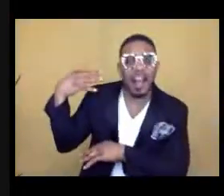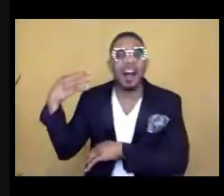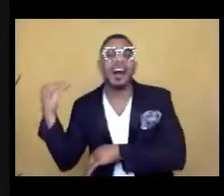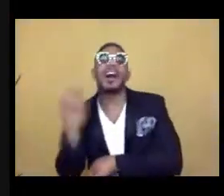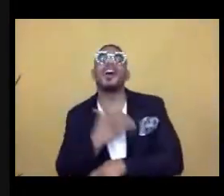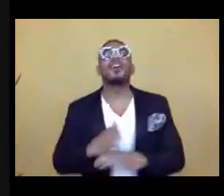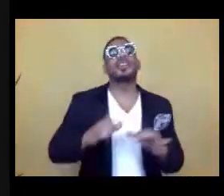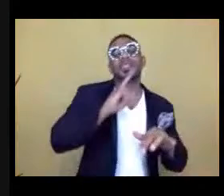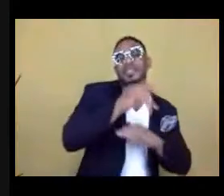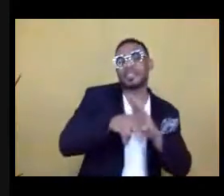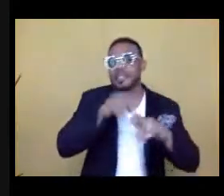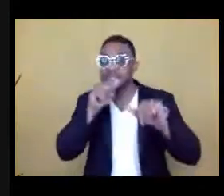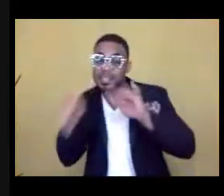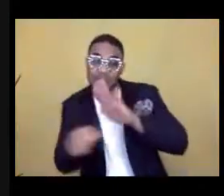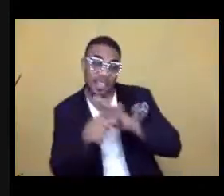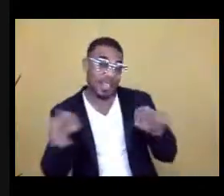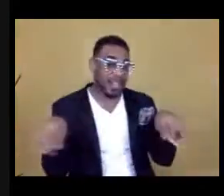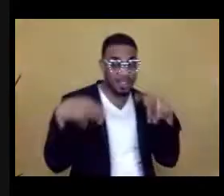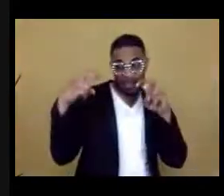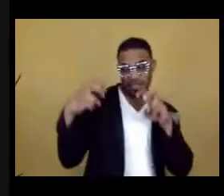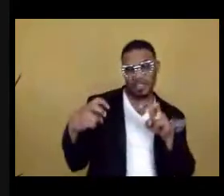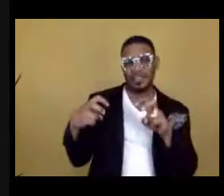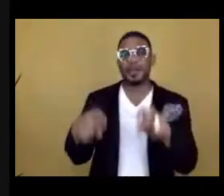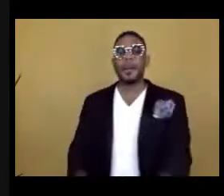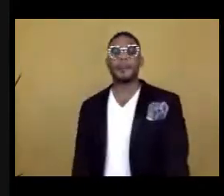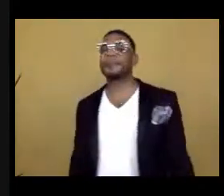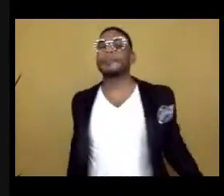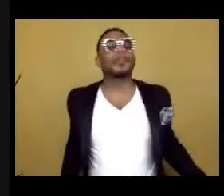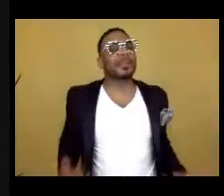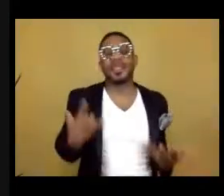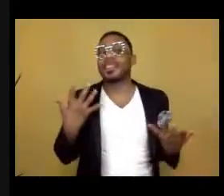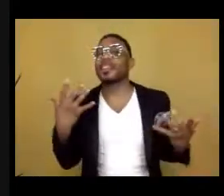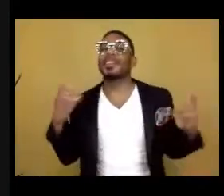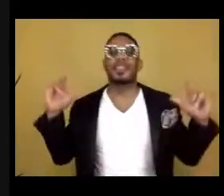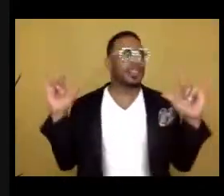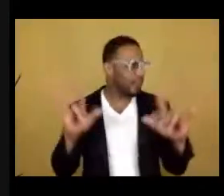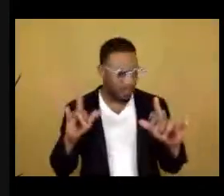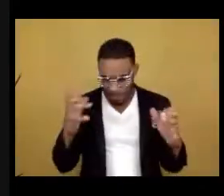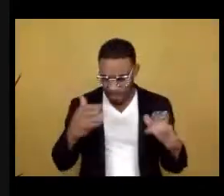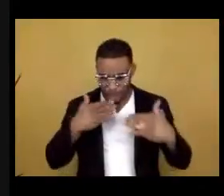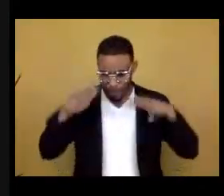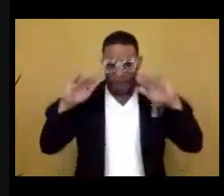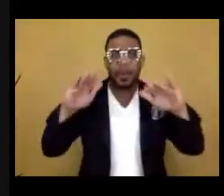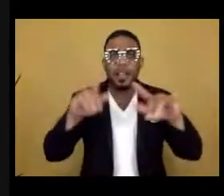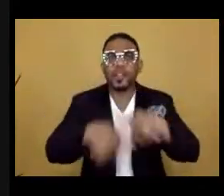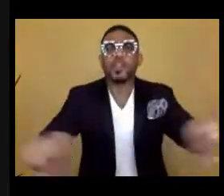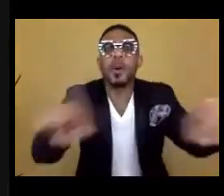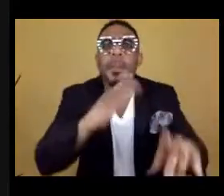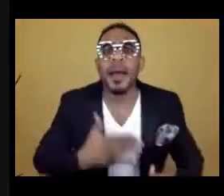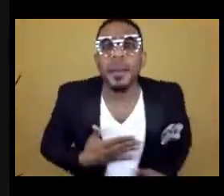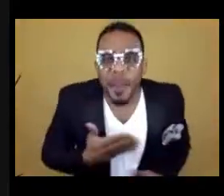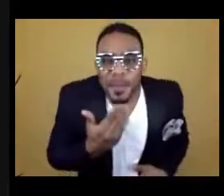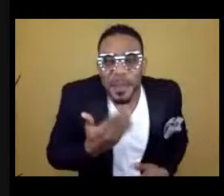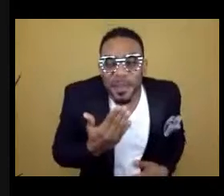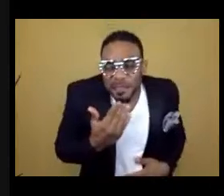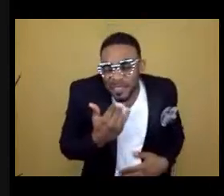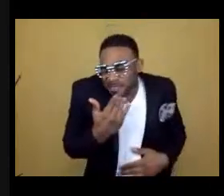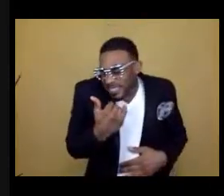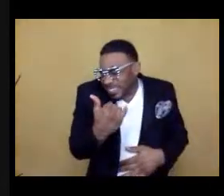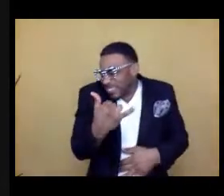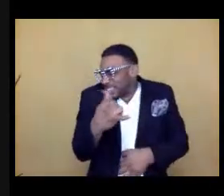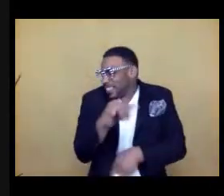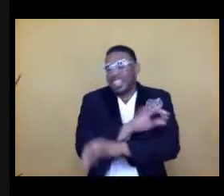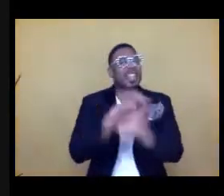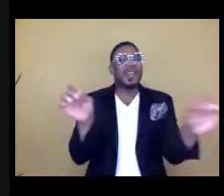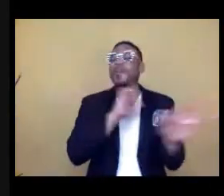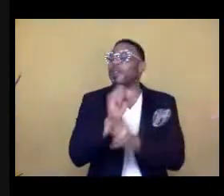there was somewhere to hide. I just don't want to say goodbye, cause you are my baby, baby.